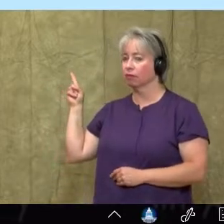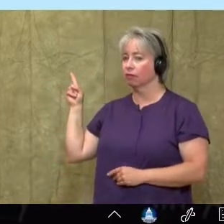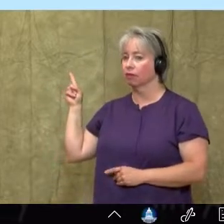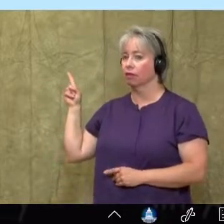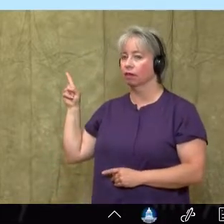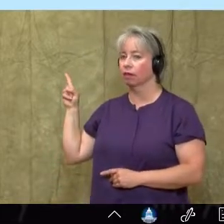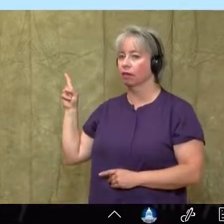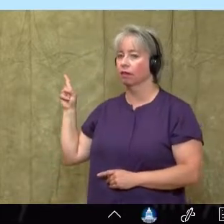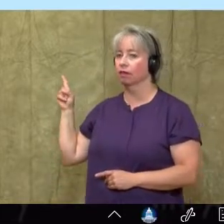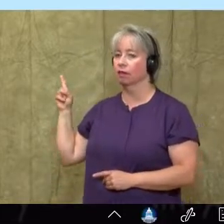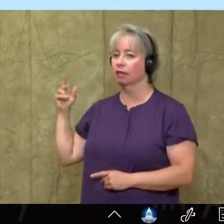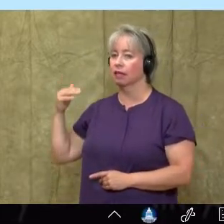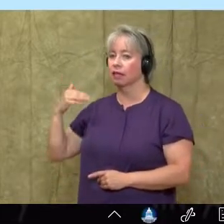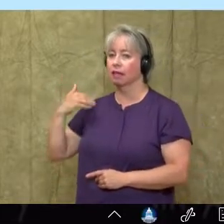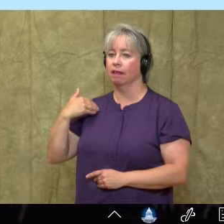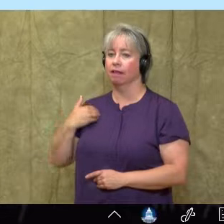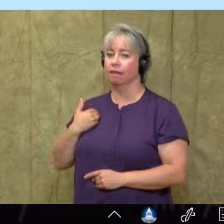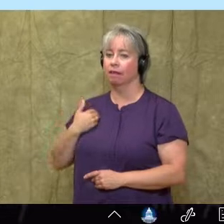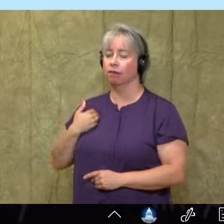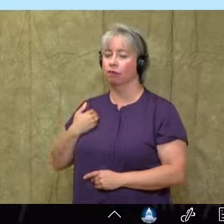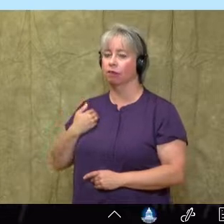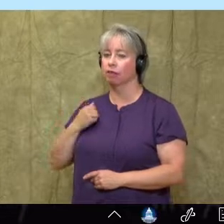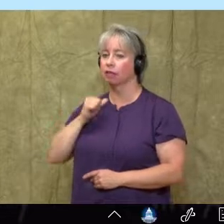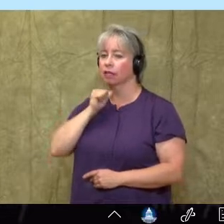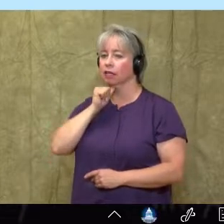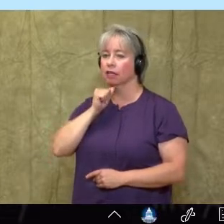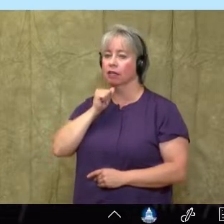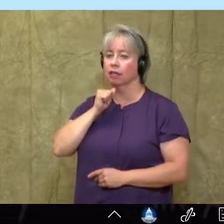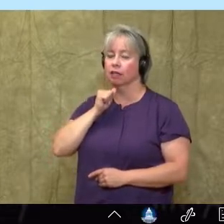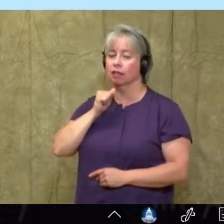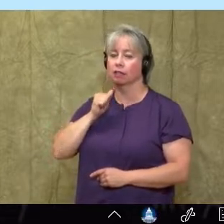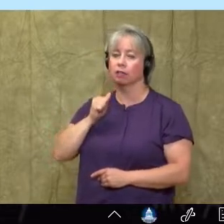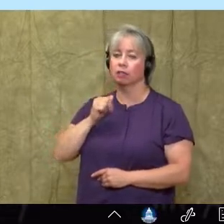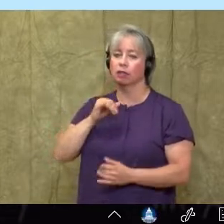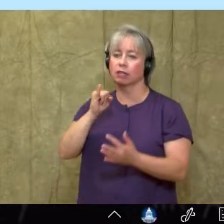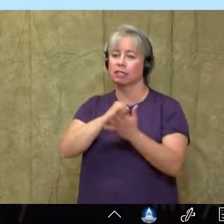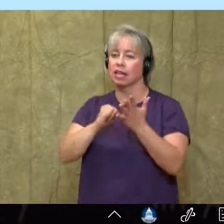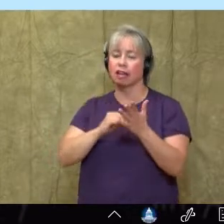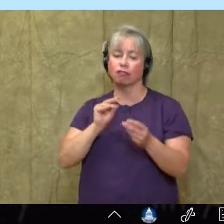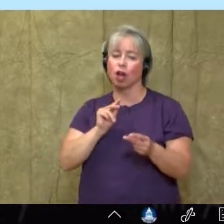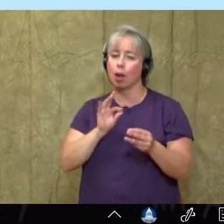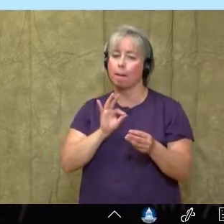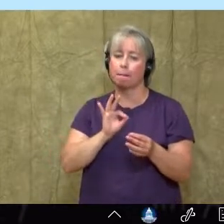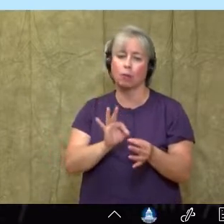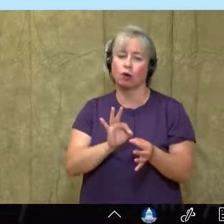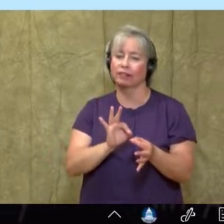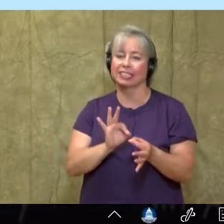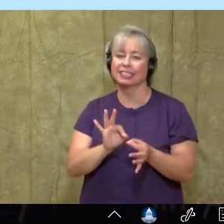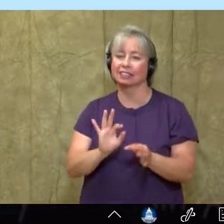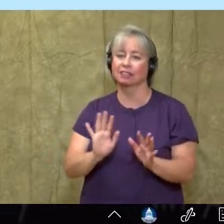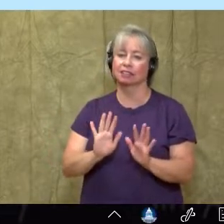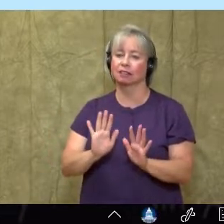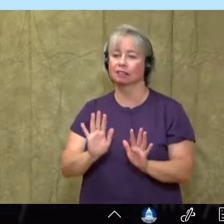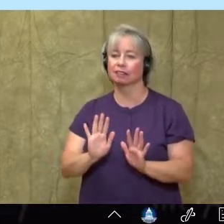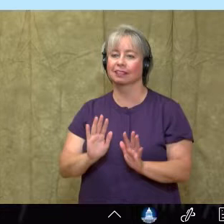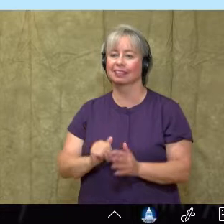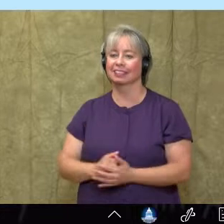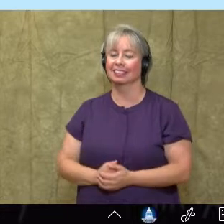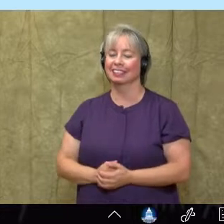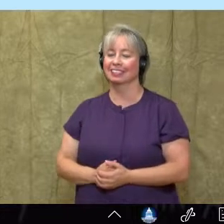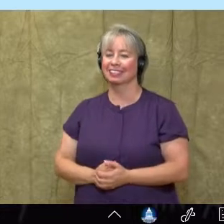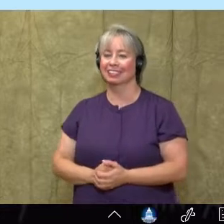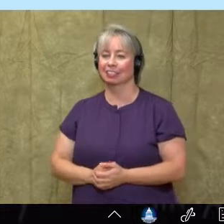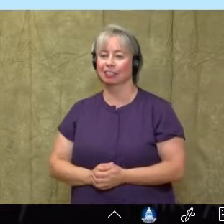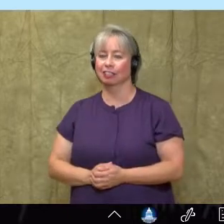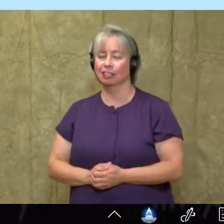We have 7, and it's not drawn to scale, so let me fix that a little bit. Let me draw it a